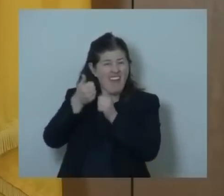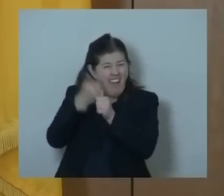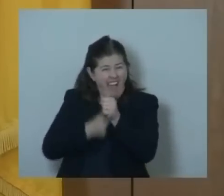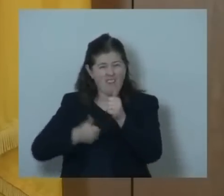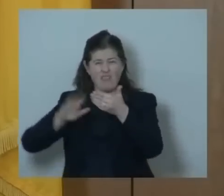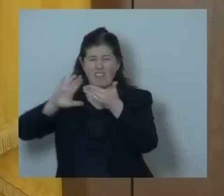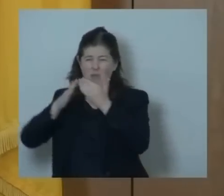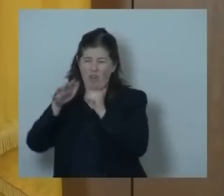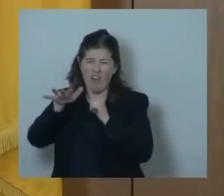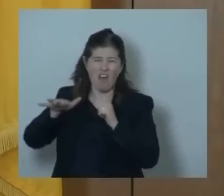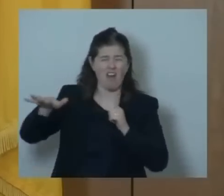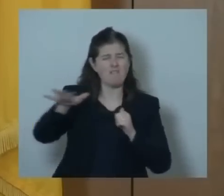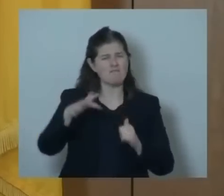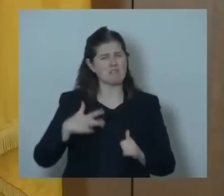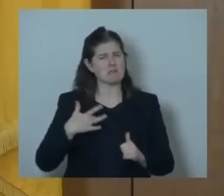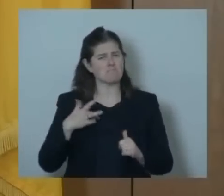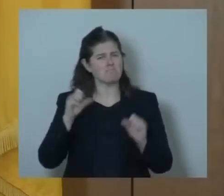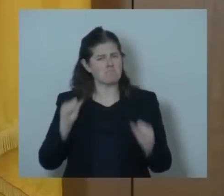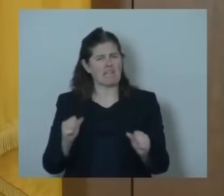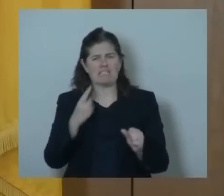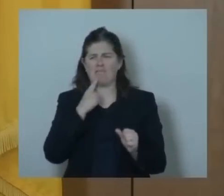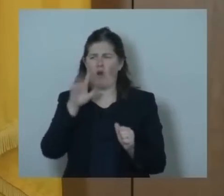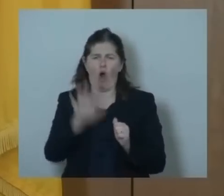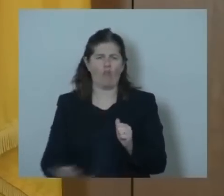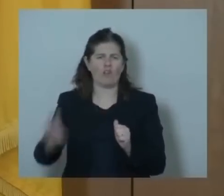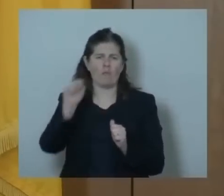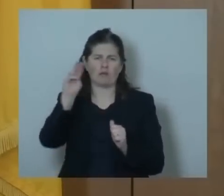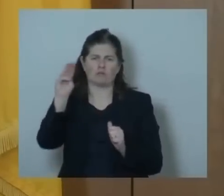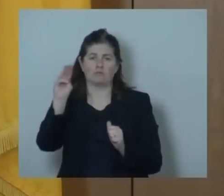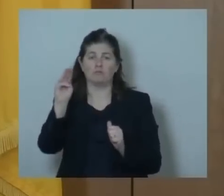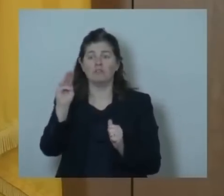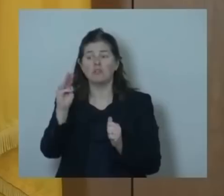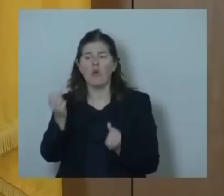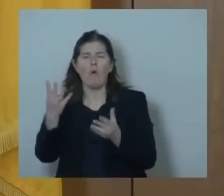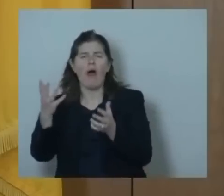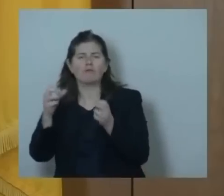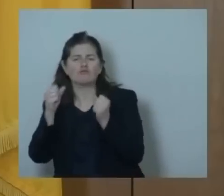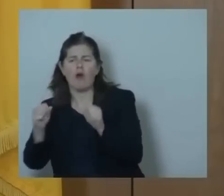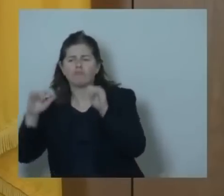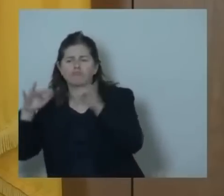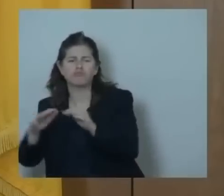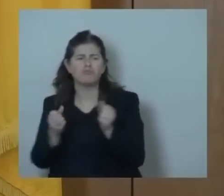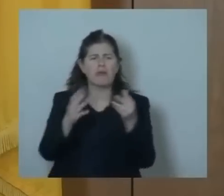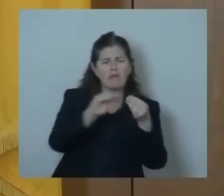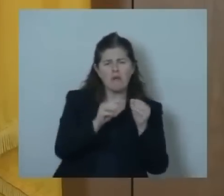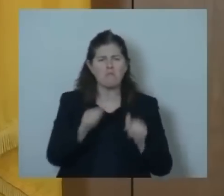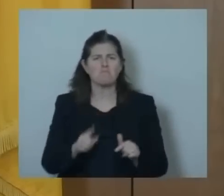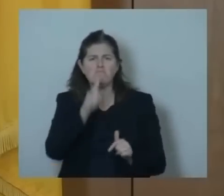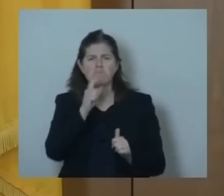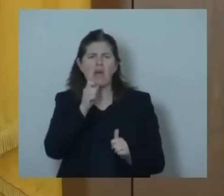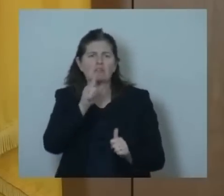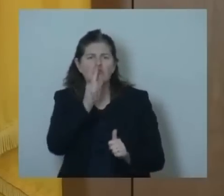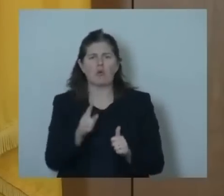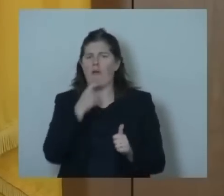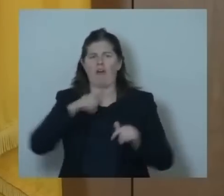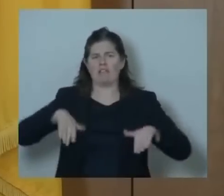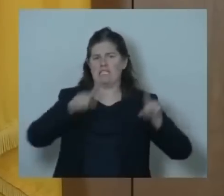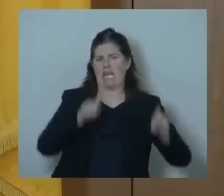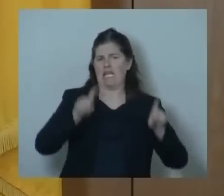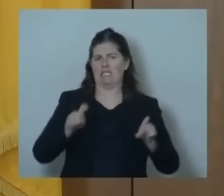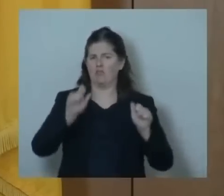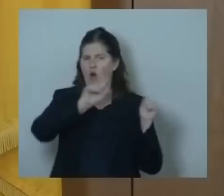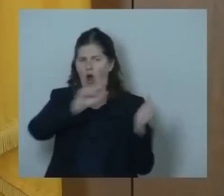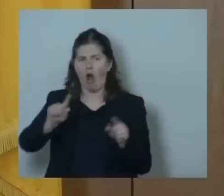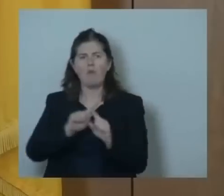community. I feel pretty confident in saying that. Can't tell you the prevalence, can't tell you how many, and we haven't tested everywhere, although we're in